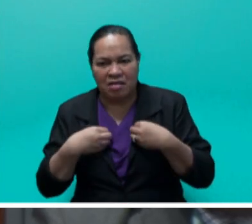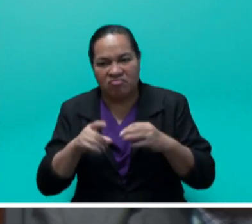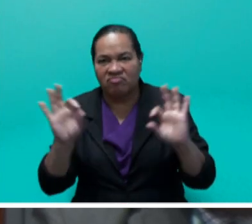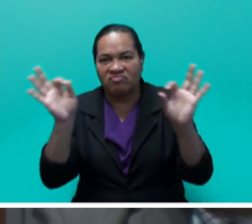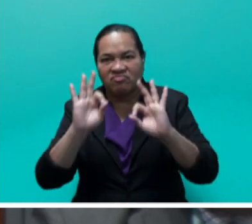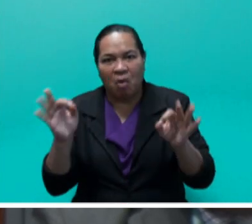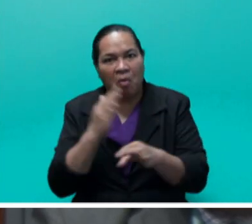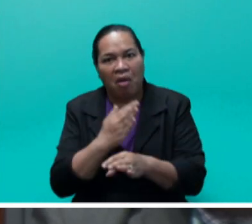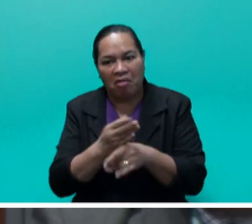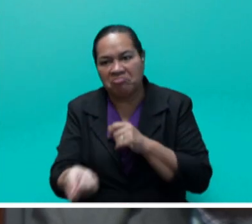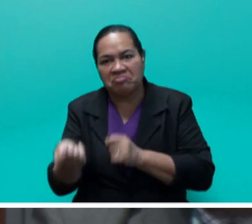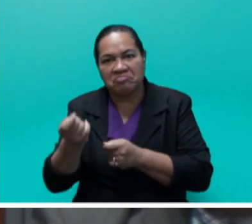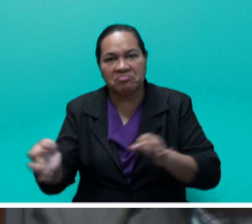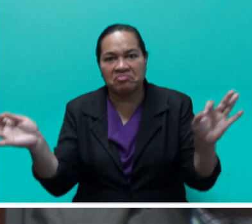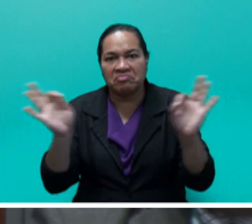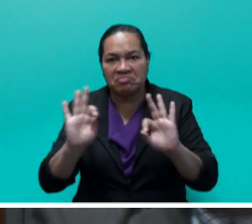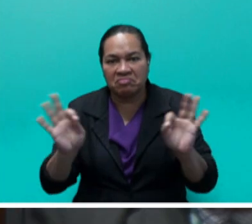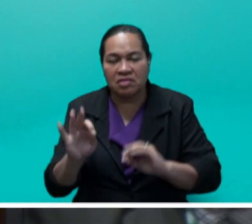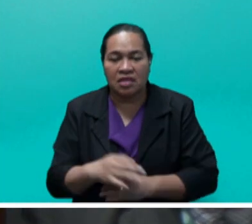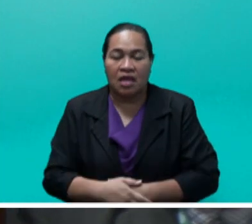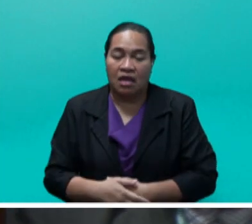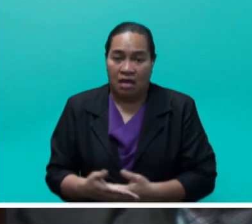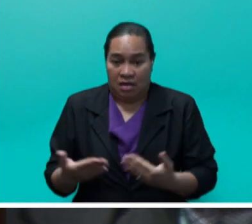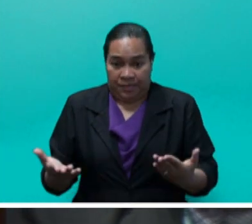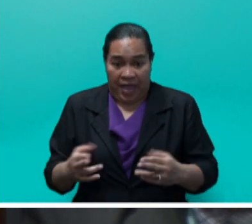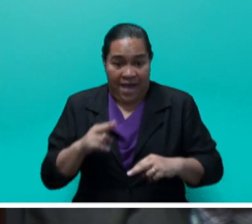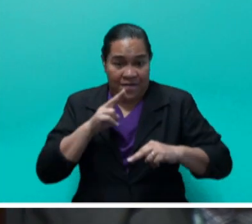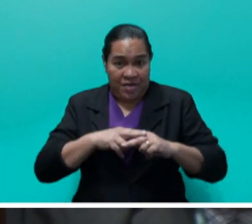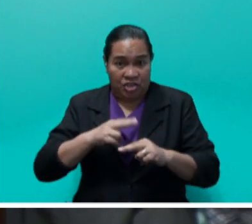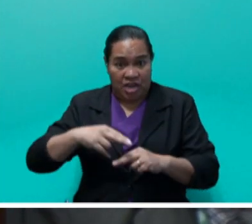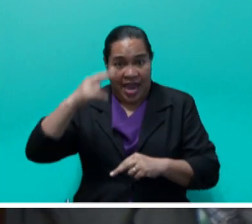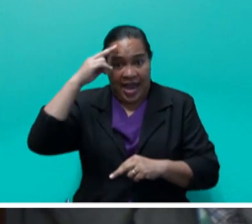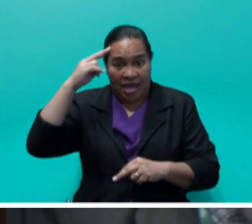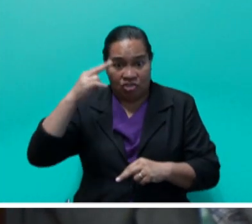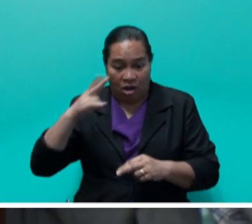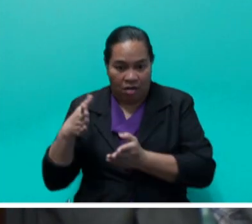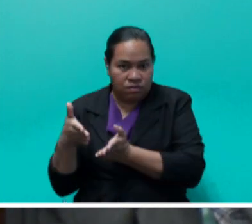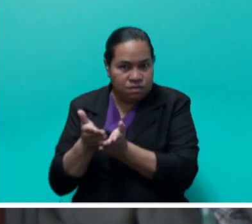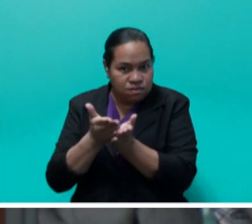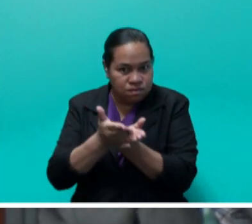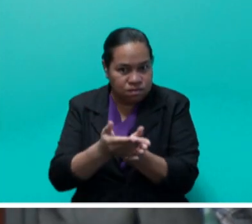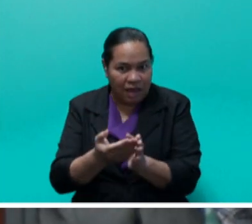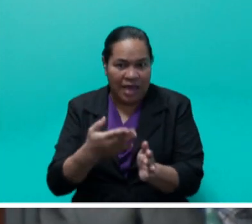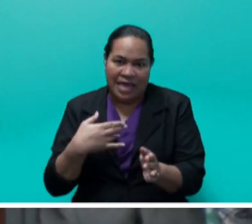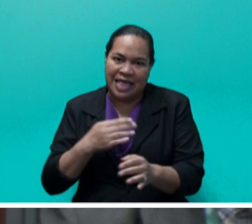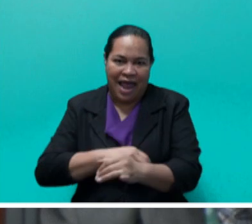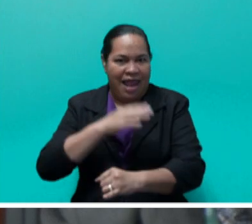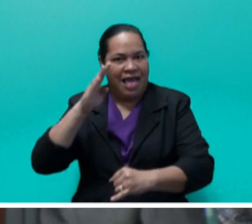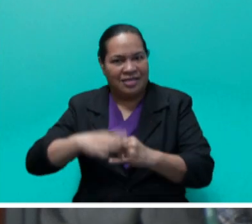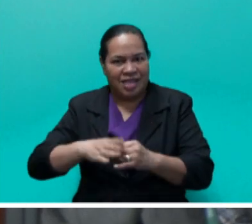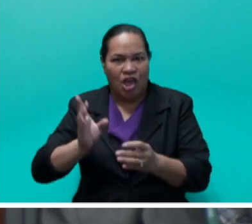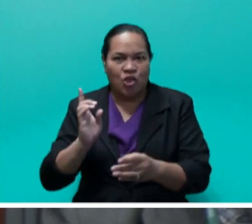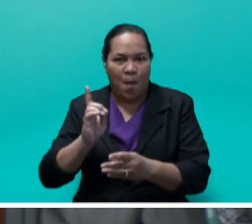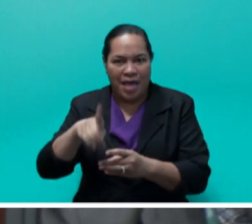non-operational. Mr. Speaker, sir, the Fiji National Long Line Fleet, one of the last standing domestic fleets in the